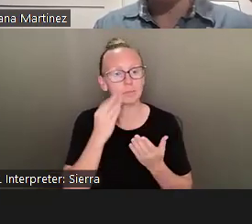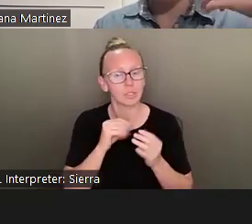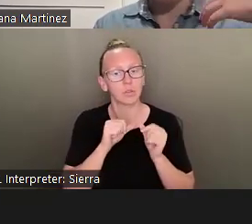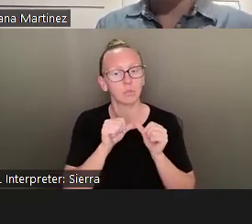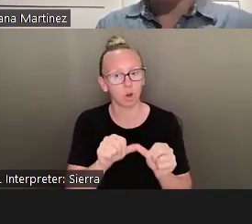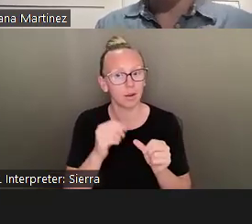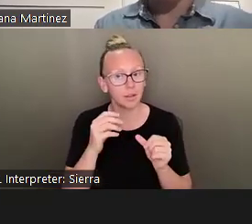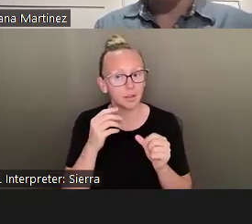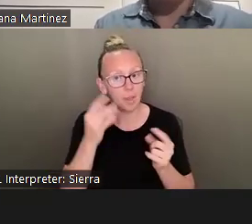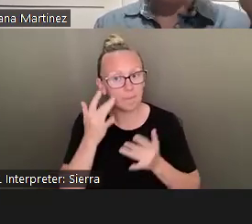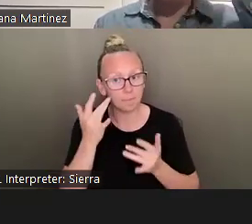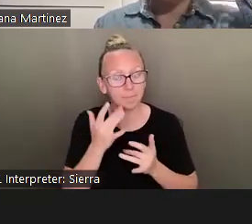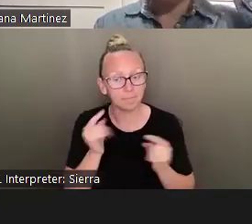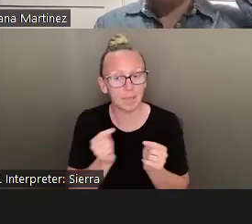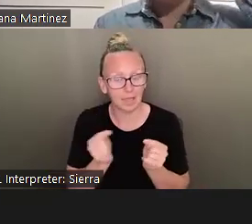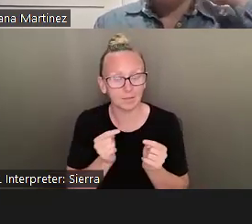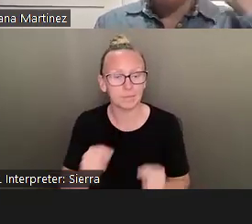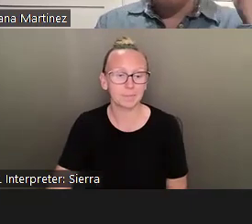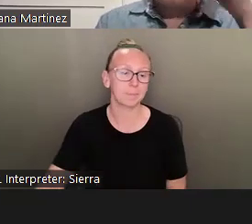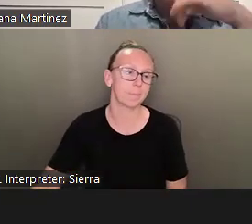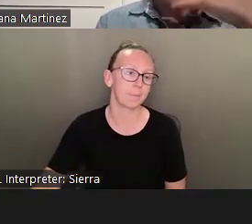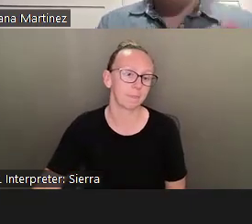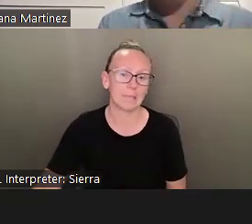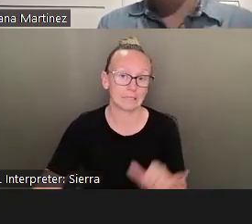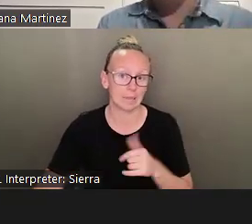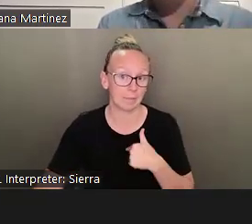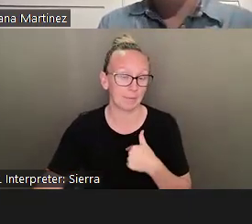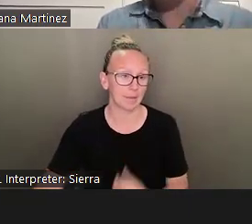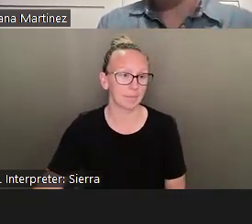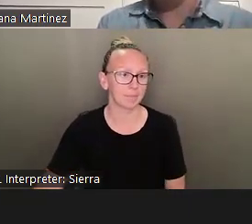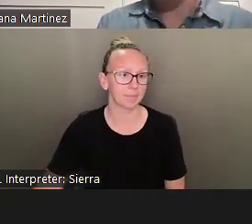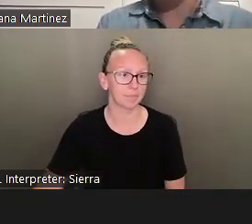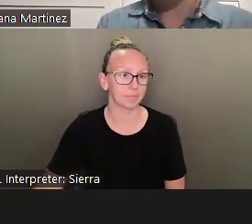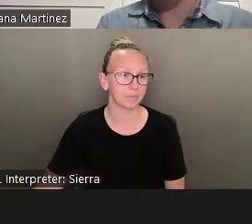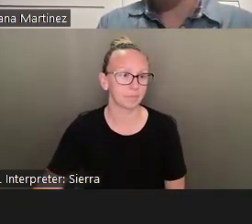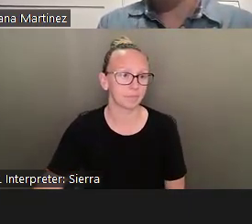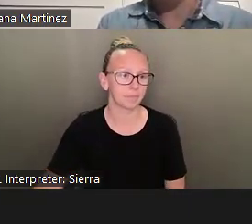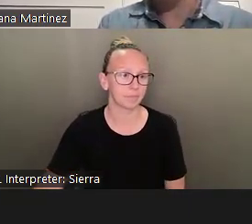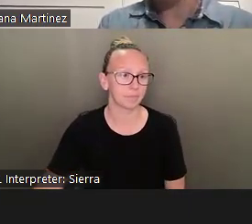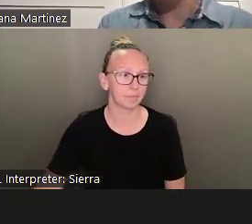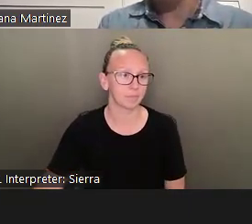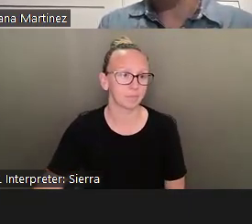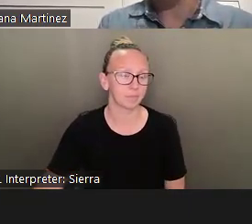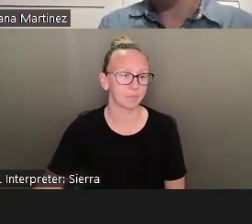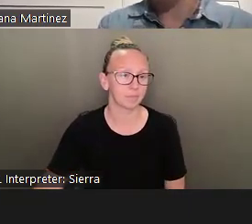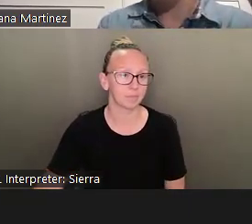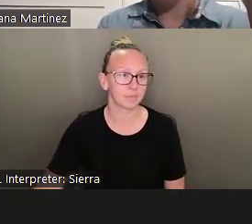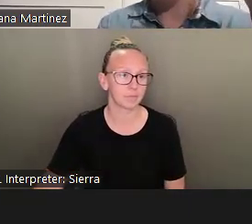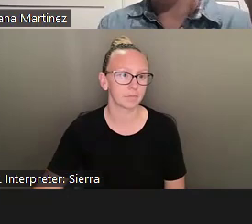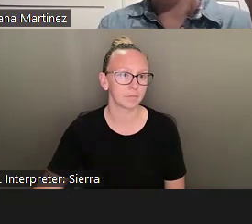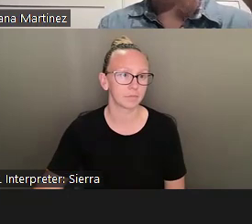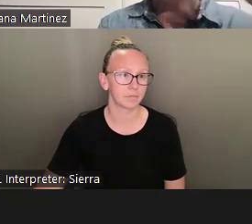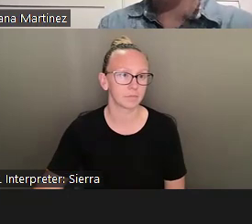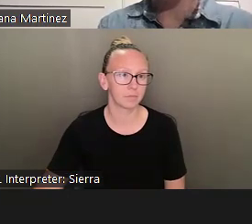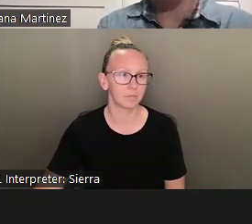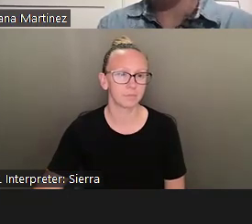pain and sickness as I do. And so this is a video of Lake Michigan in November.